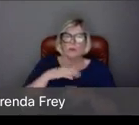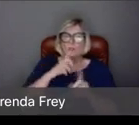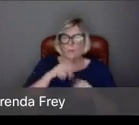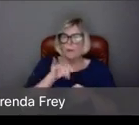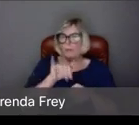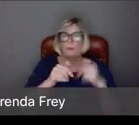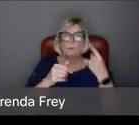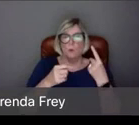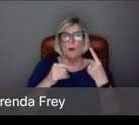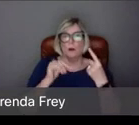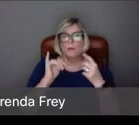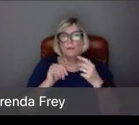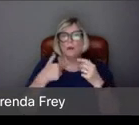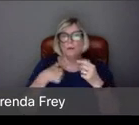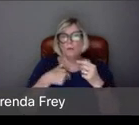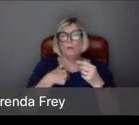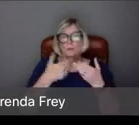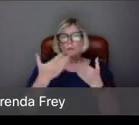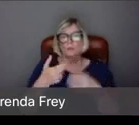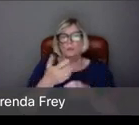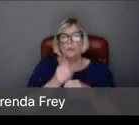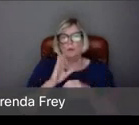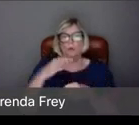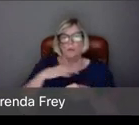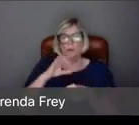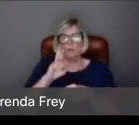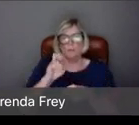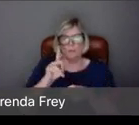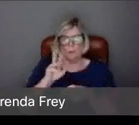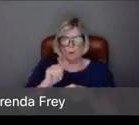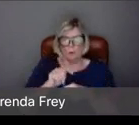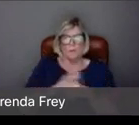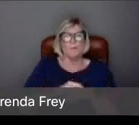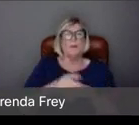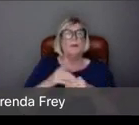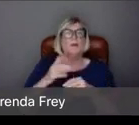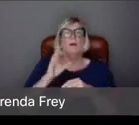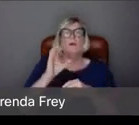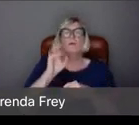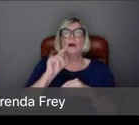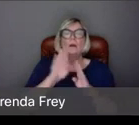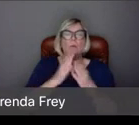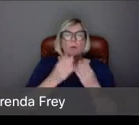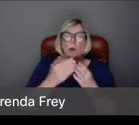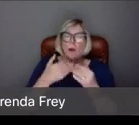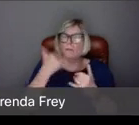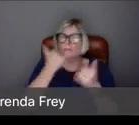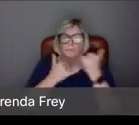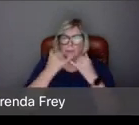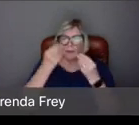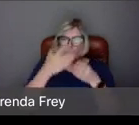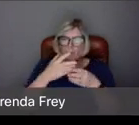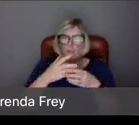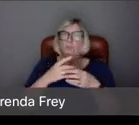from. You need to contact if you get stuff from the credit bureaus have inaccurate information, it is on your credit reports. Make